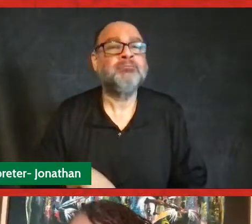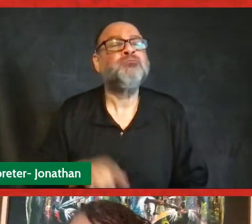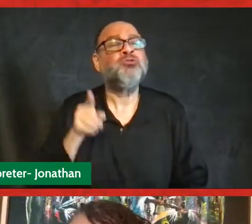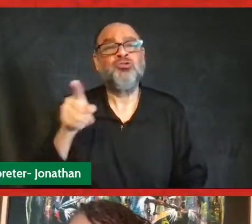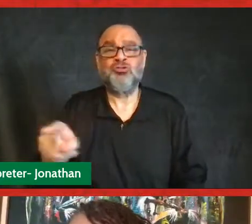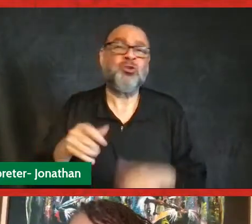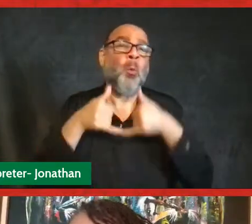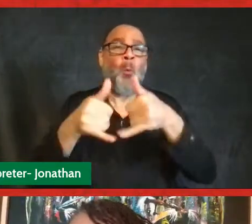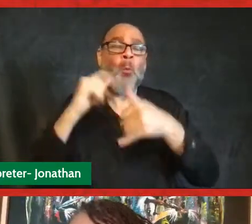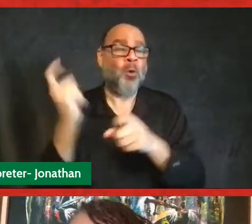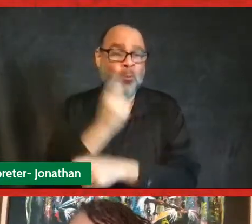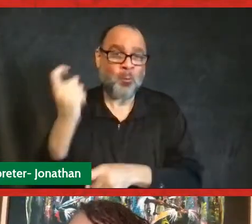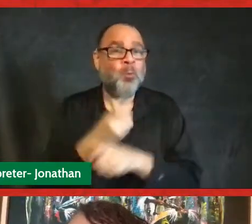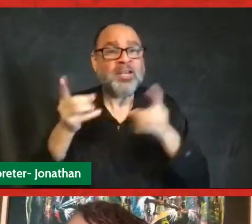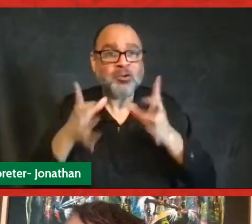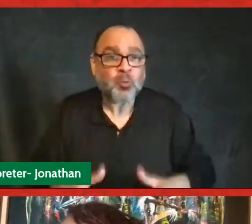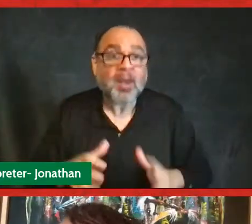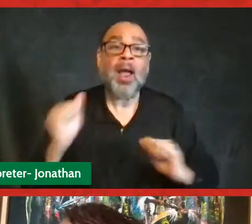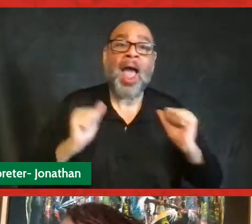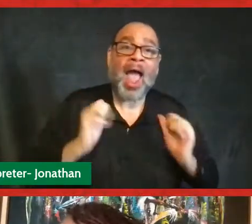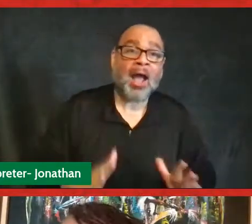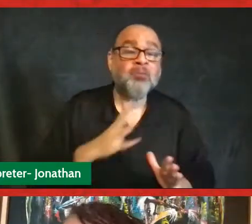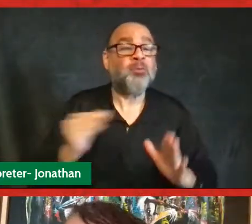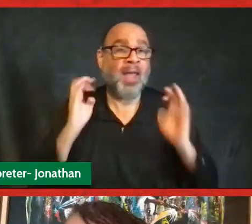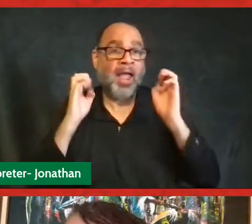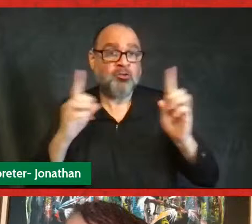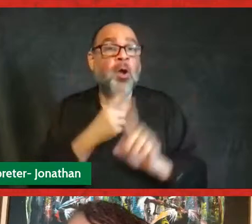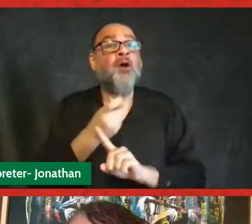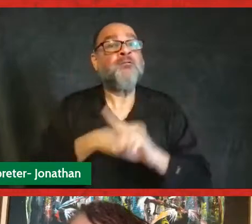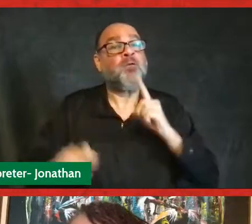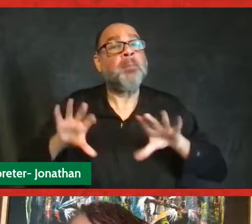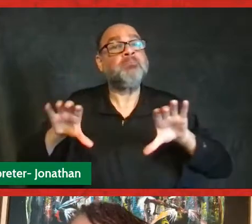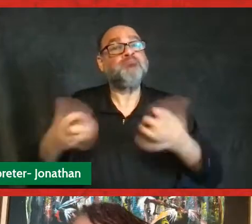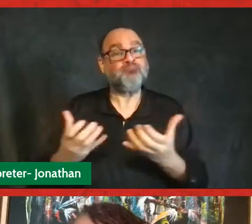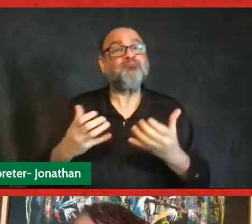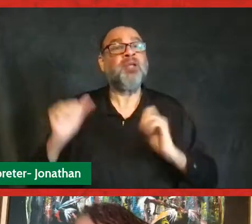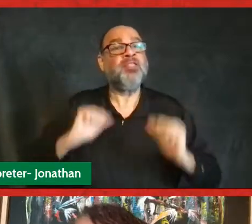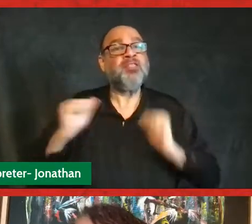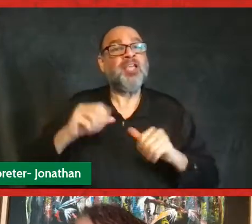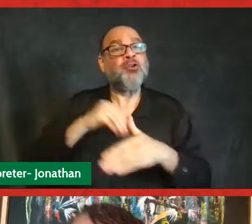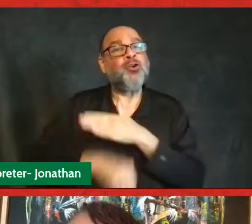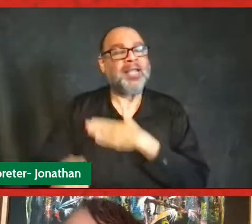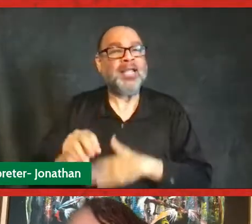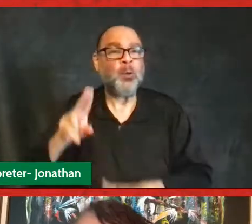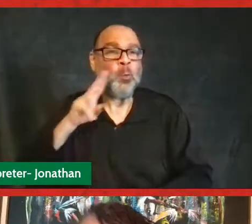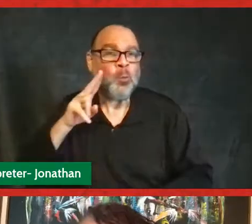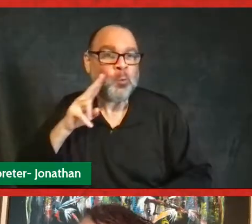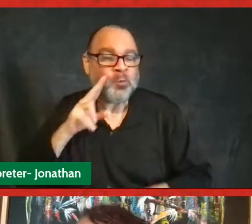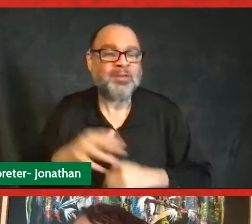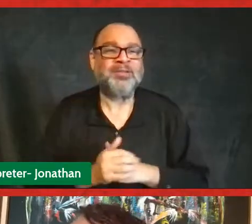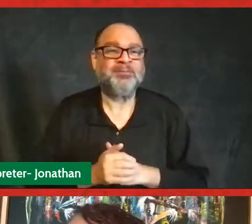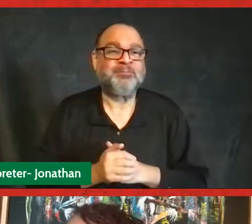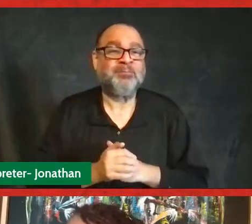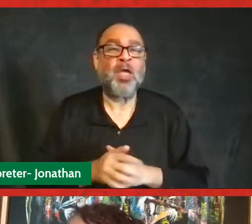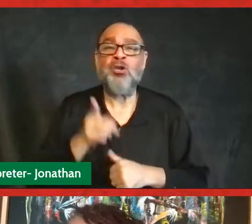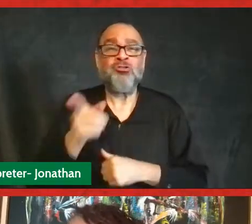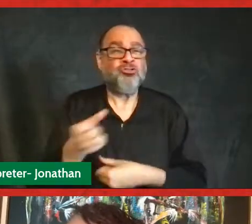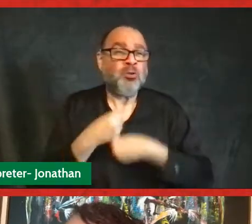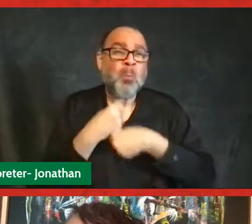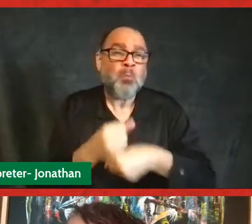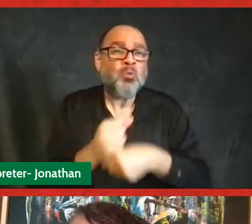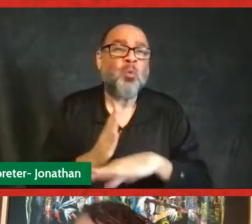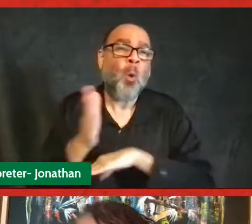award-winning director, actress, and educator from the Ensemble Theatre in Houston. Hi, Eileen. She's produced over